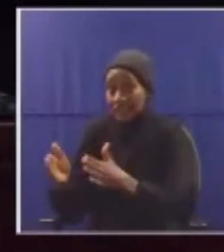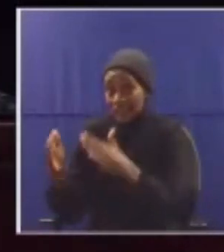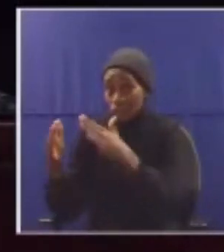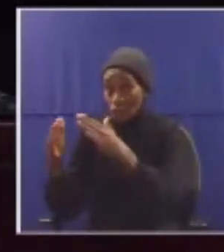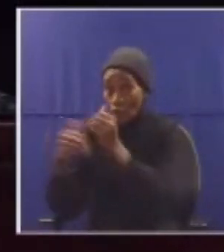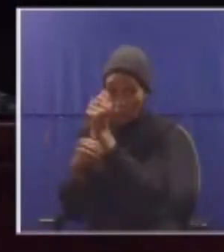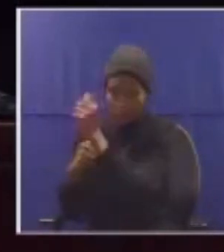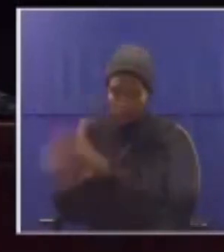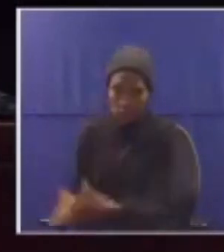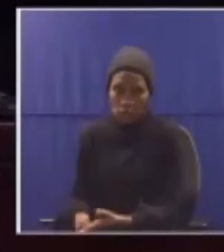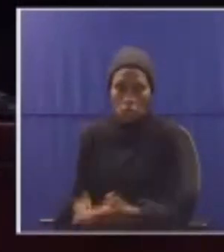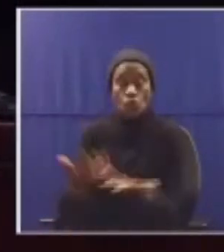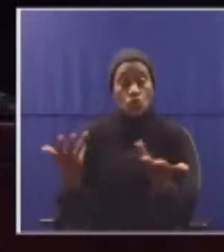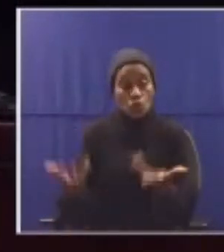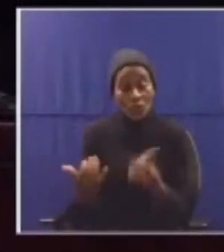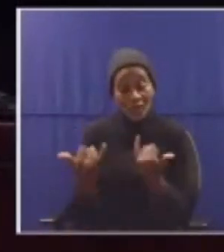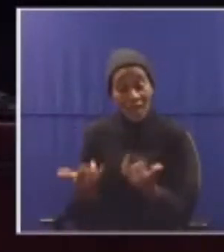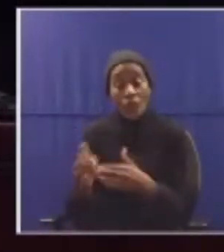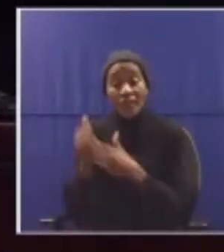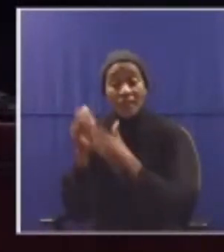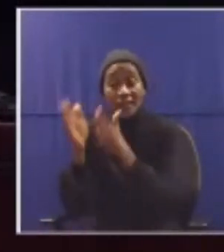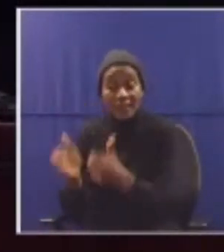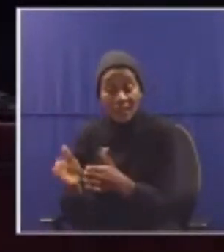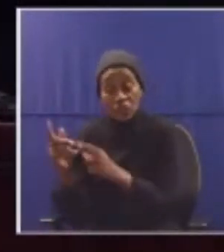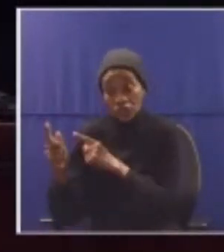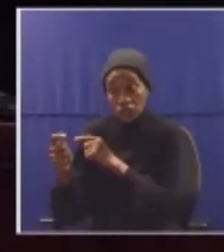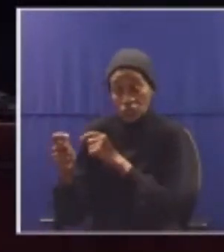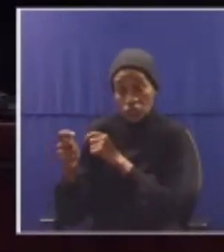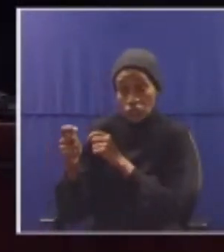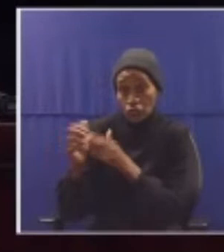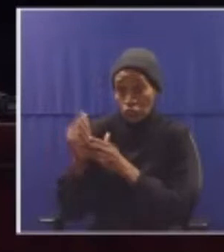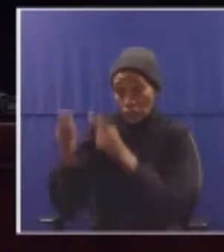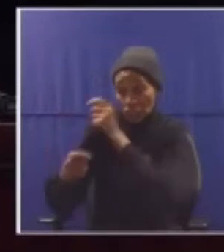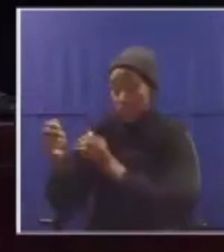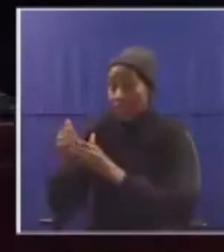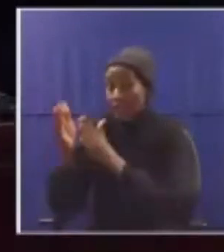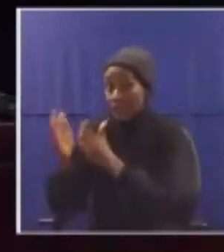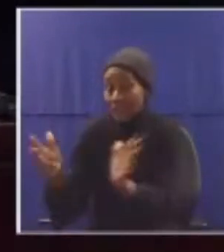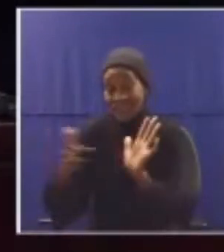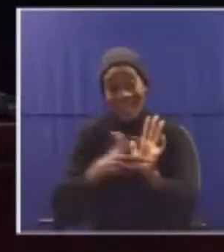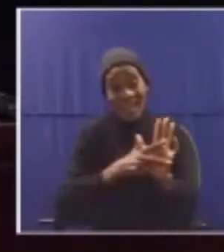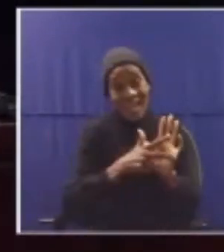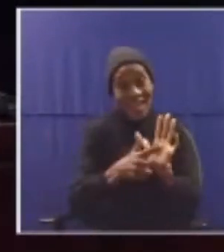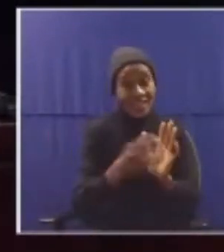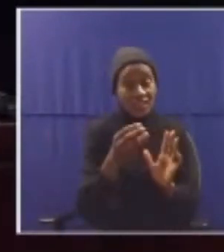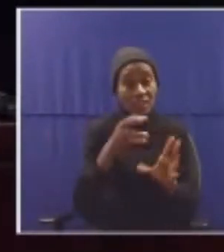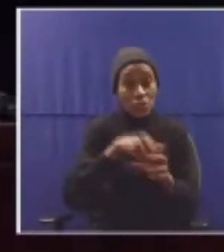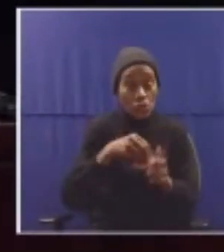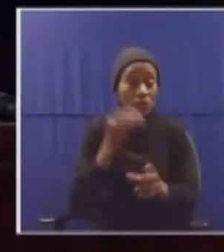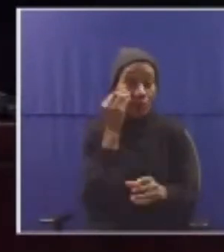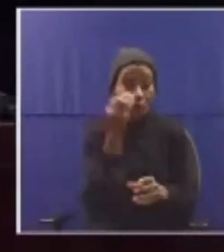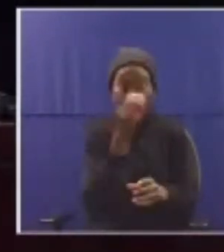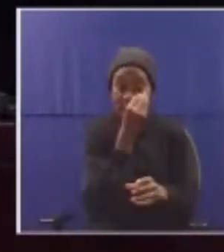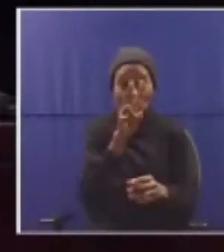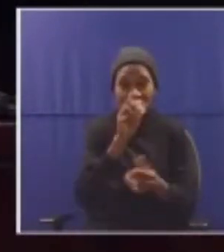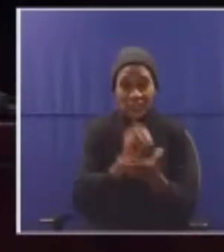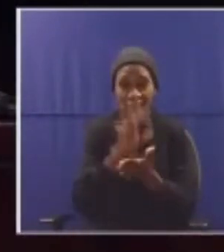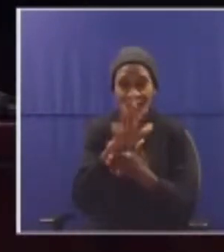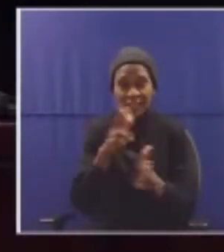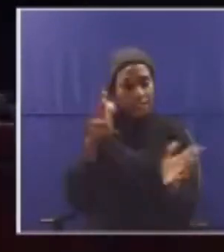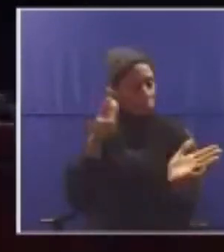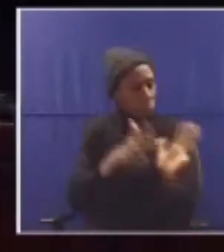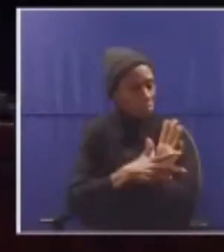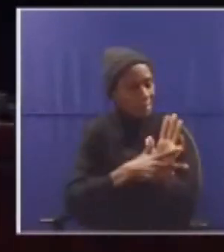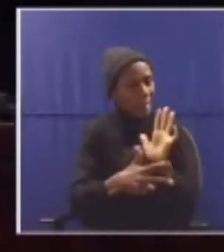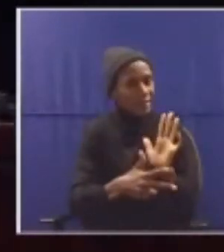and Khoisan Leadership Act was passed by Parliament in 2019. The Act